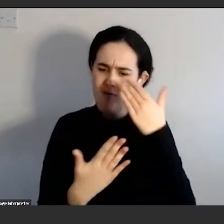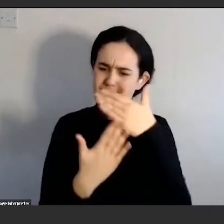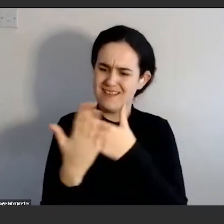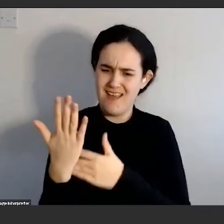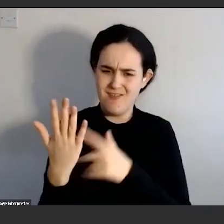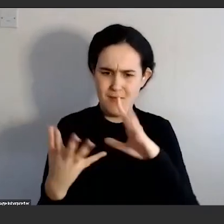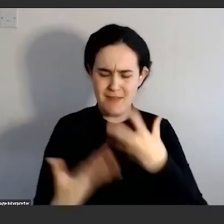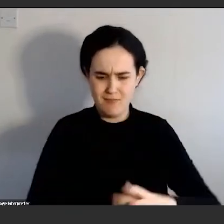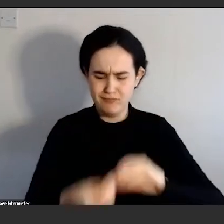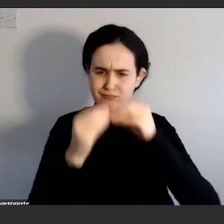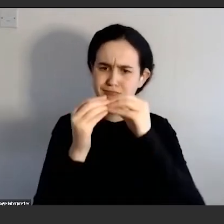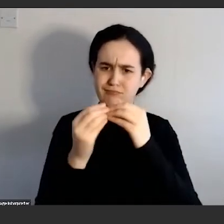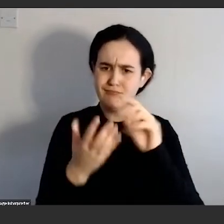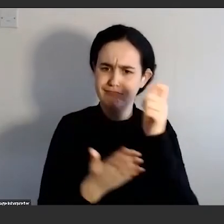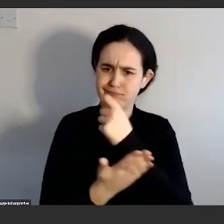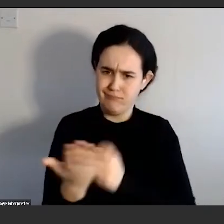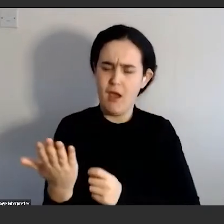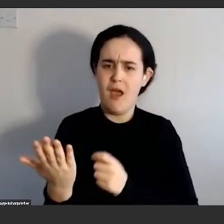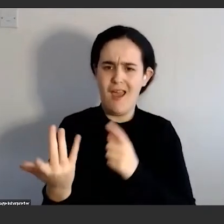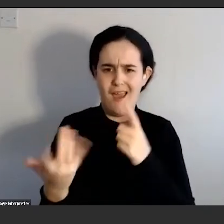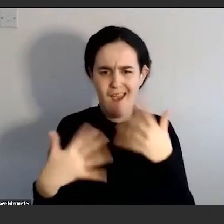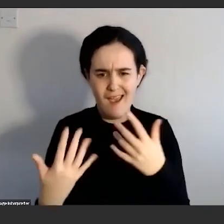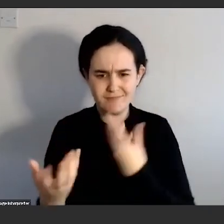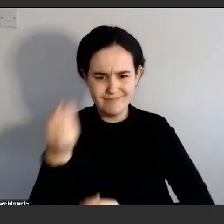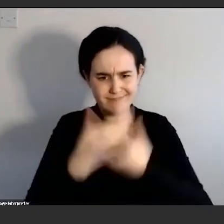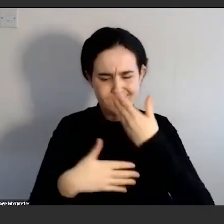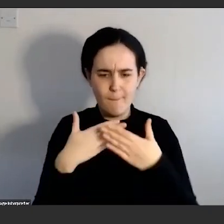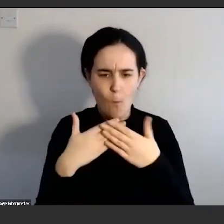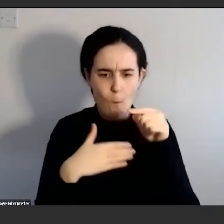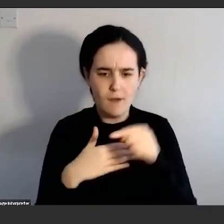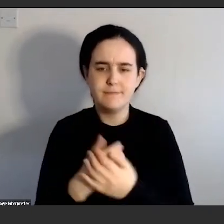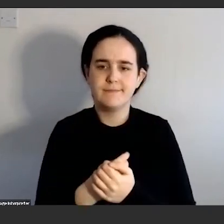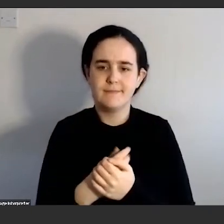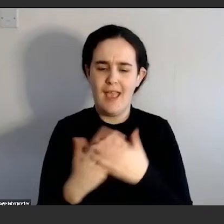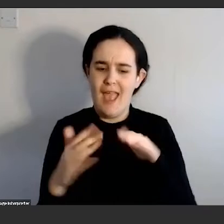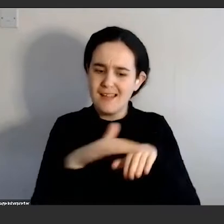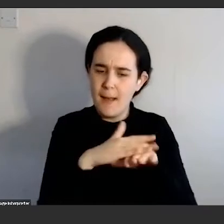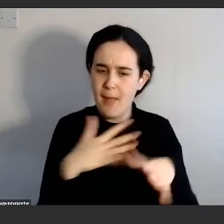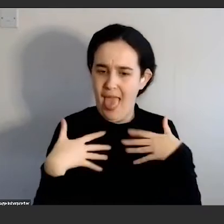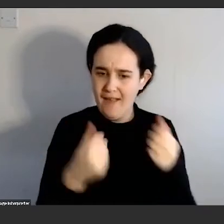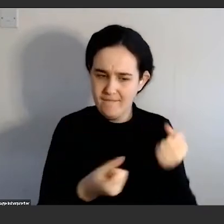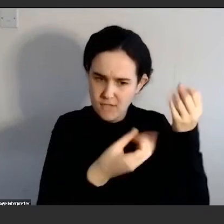tranquility, peace, tranquility, calm. And